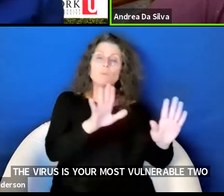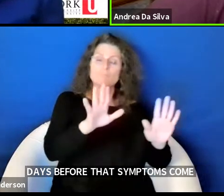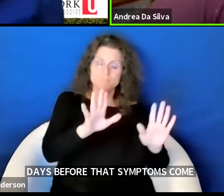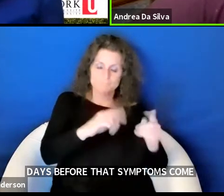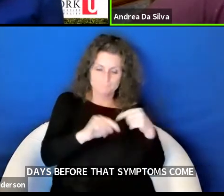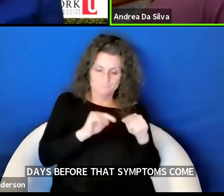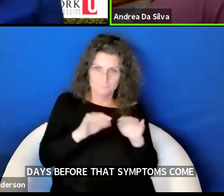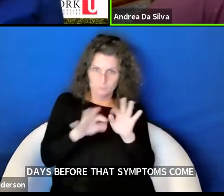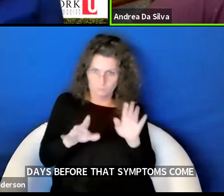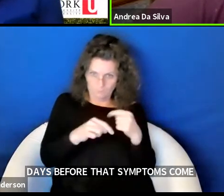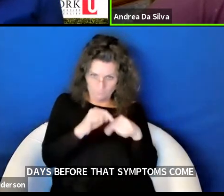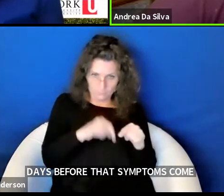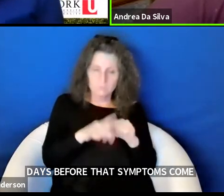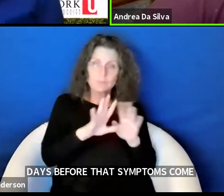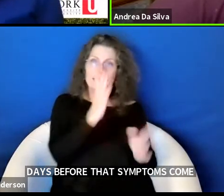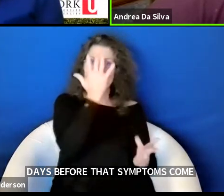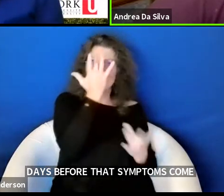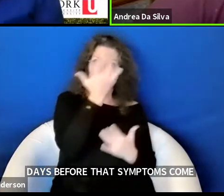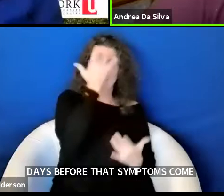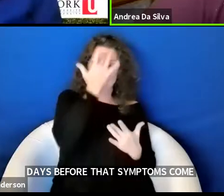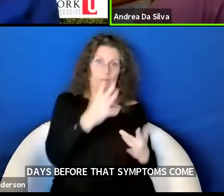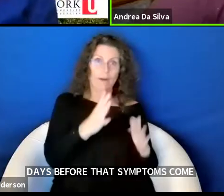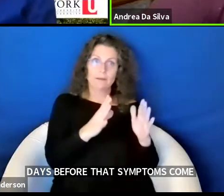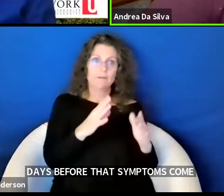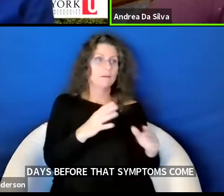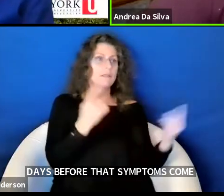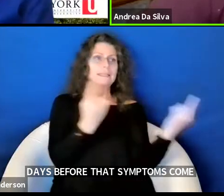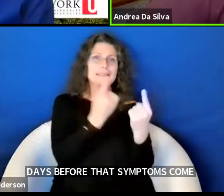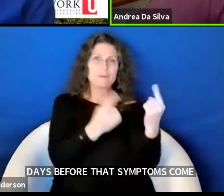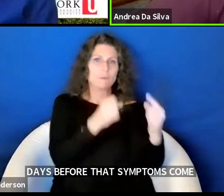14 days after you have the symptoms.